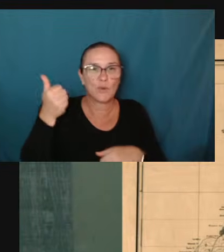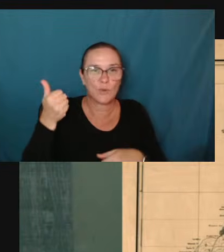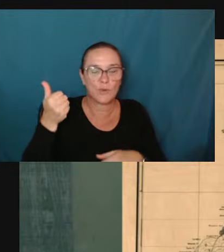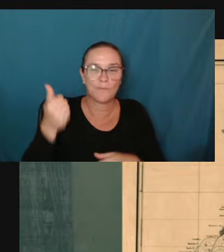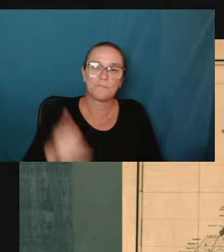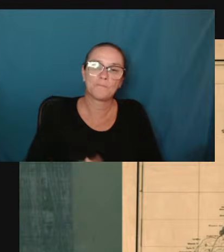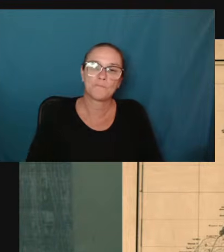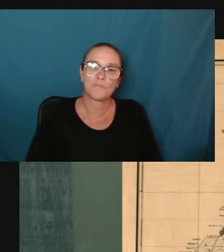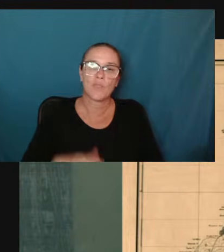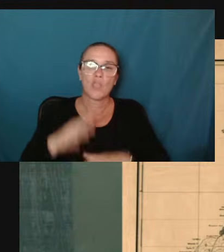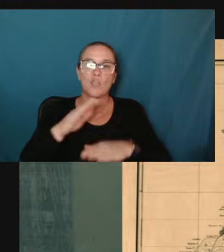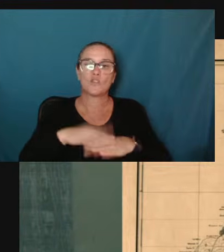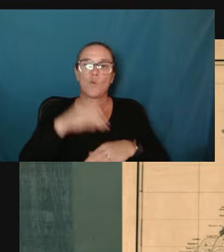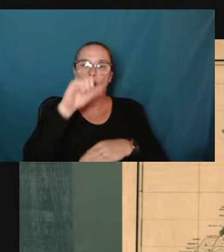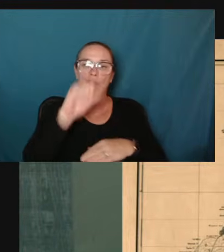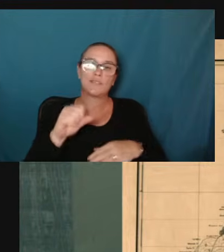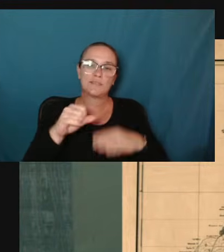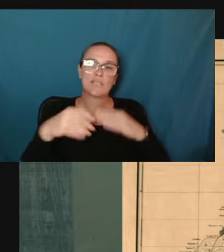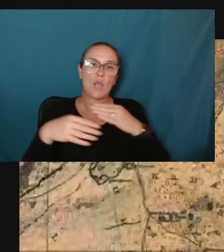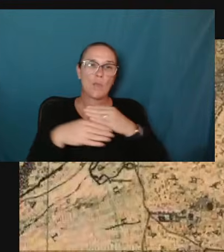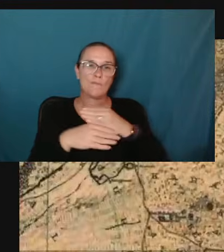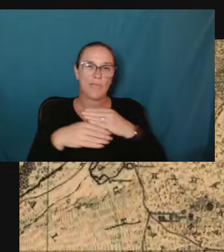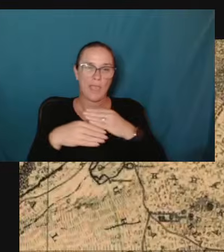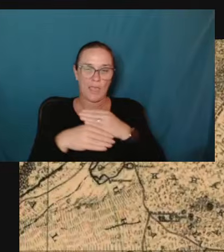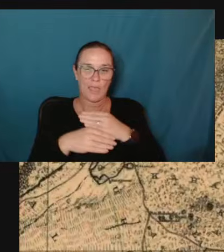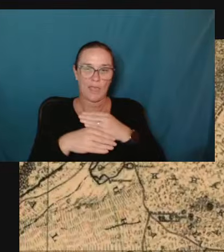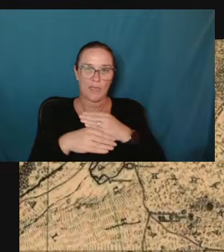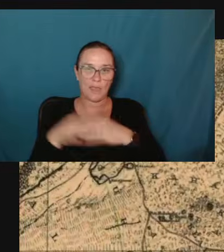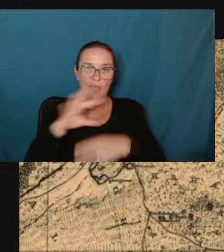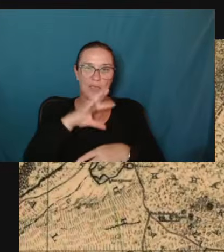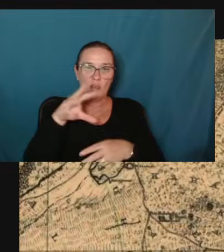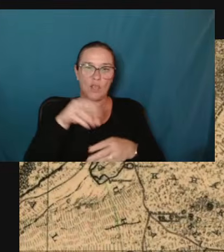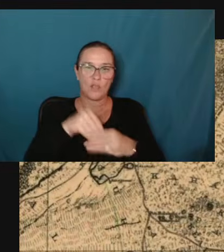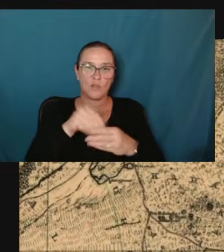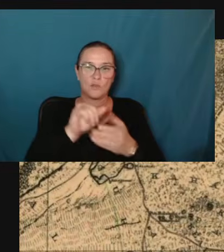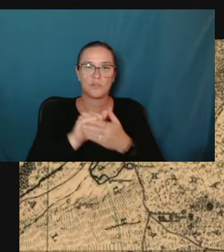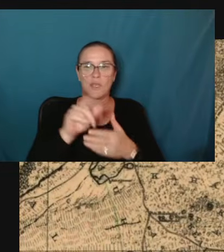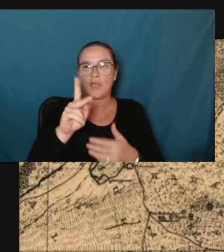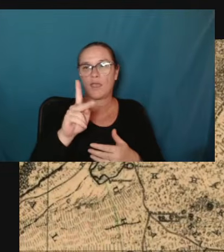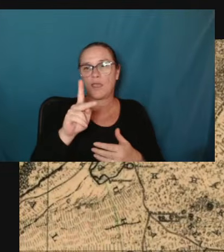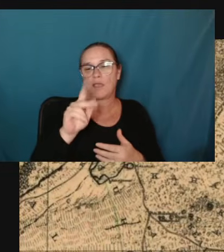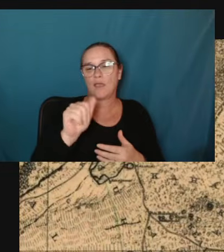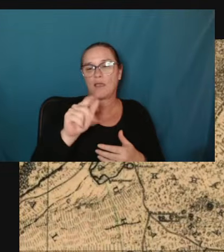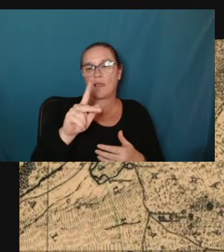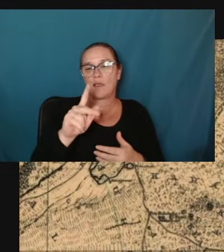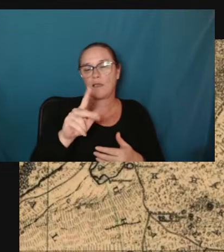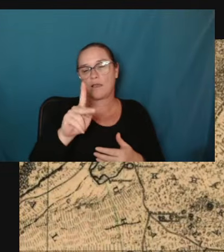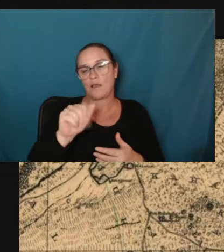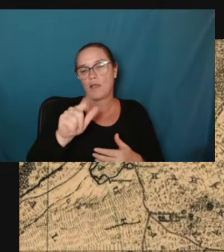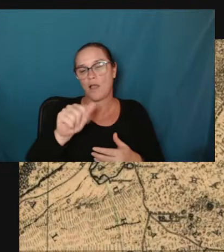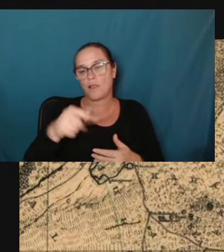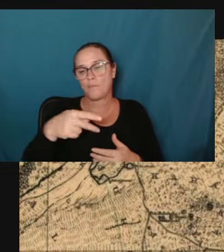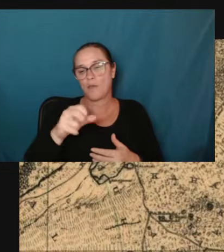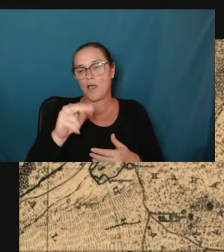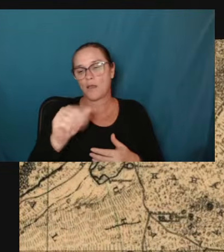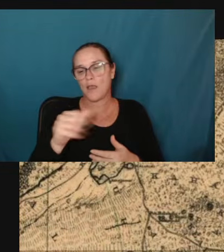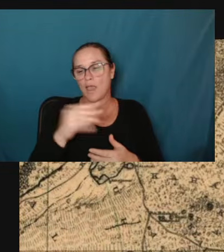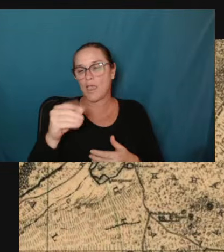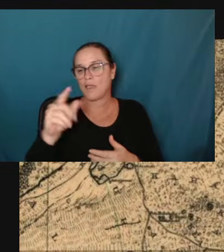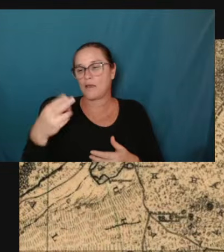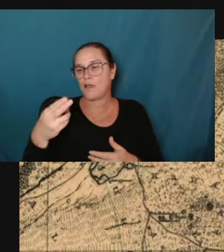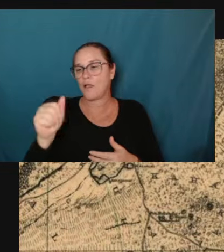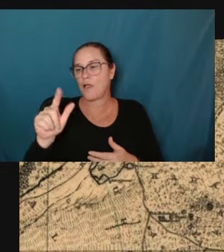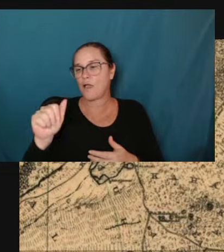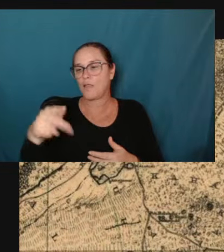along the south flank of Kilauea, which includes that Kalapana and Halapē coastline, well, the surveyors had trouble. For